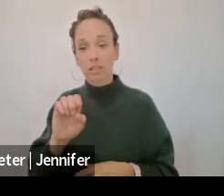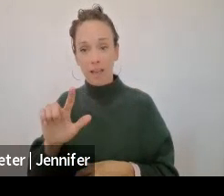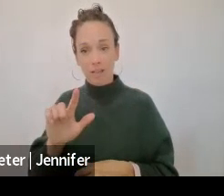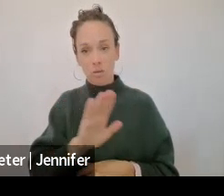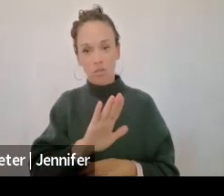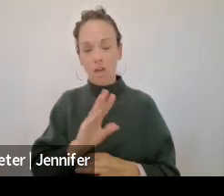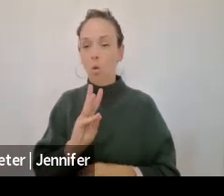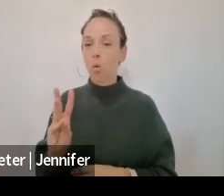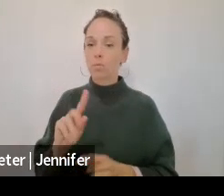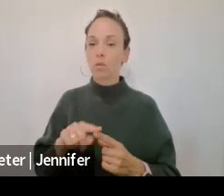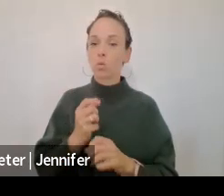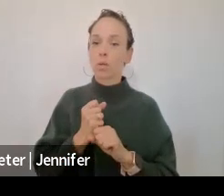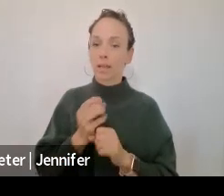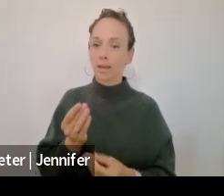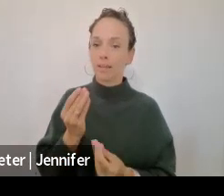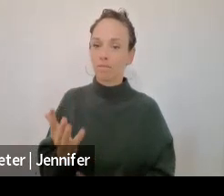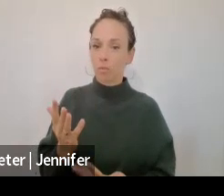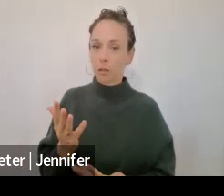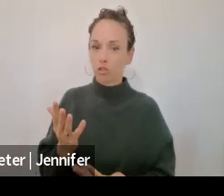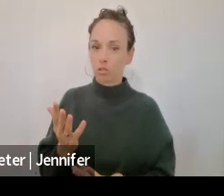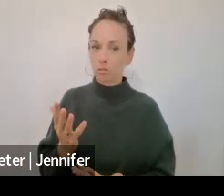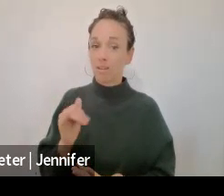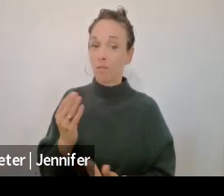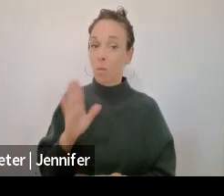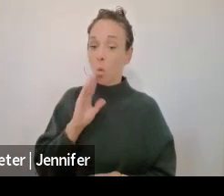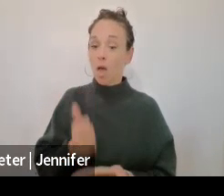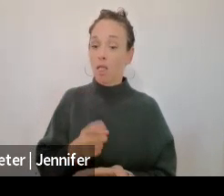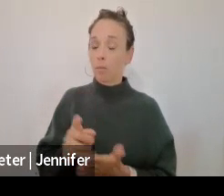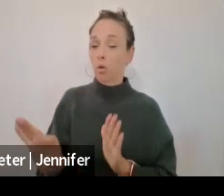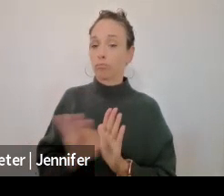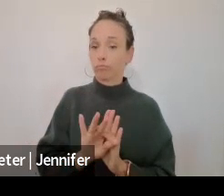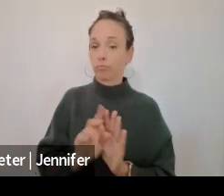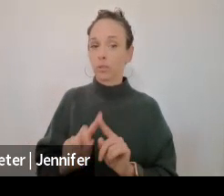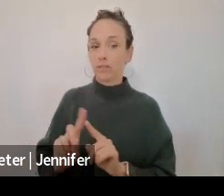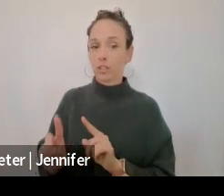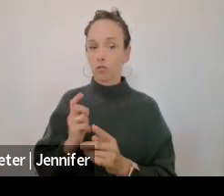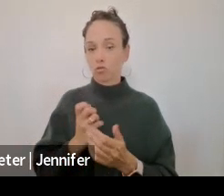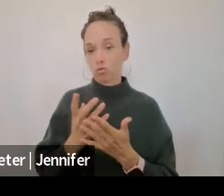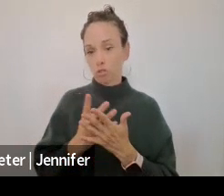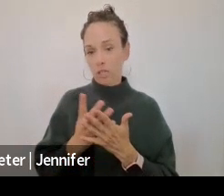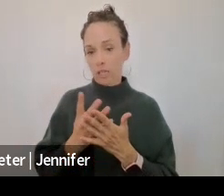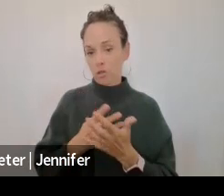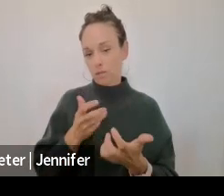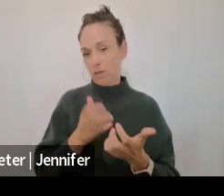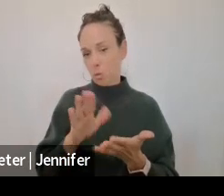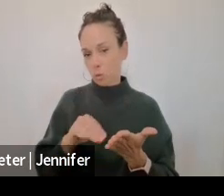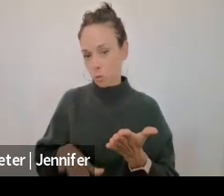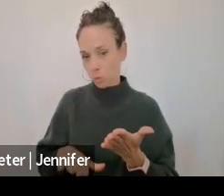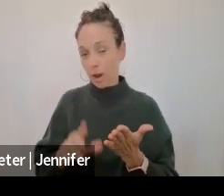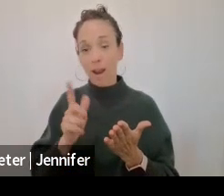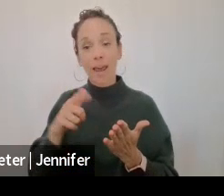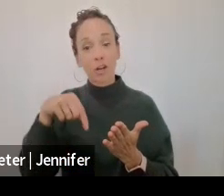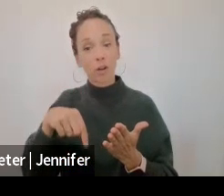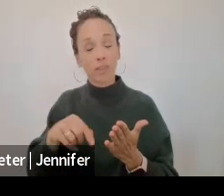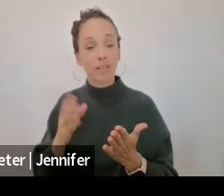out information that can help you in selecting different screeners. Later in this presentation and in